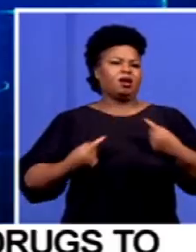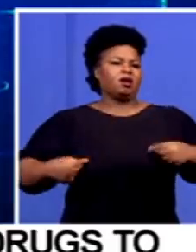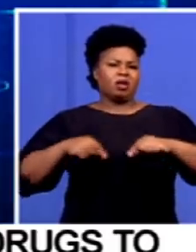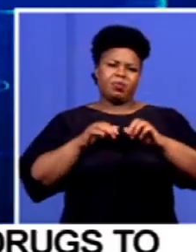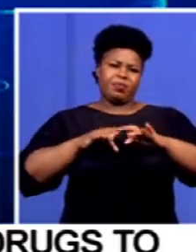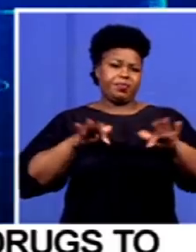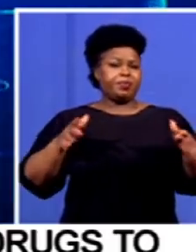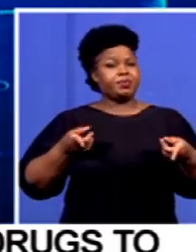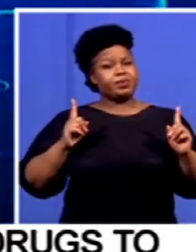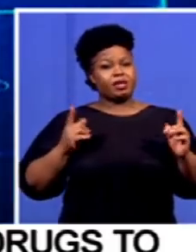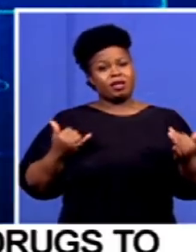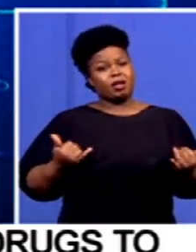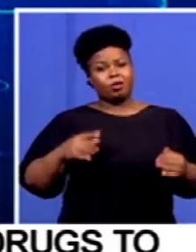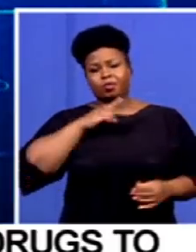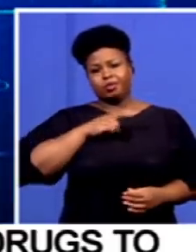it affects